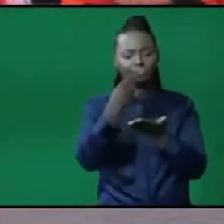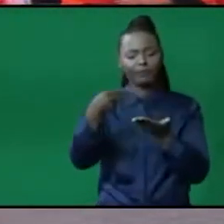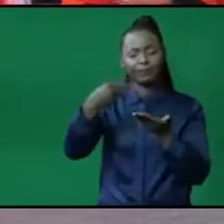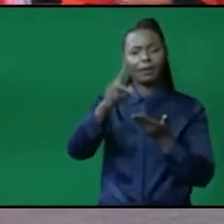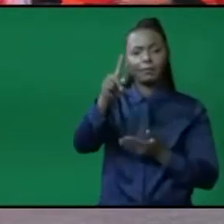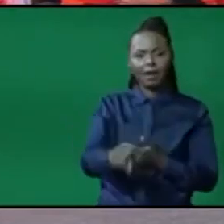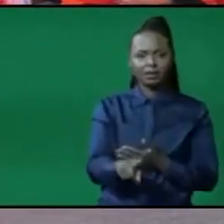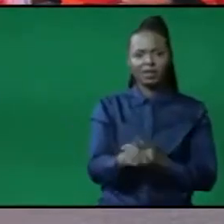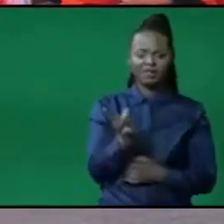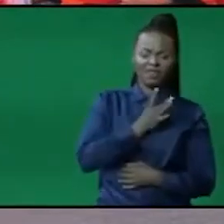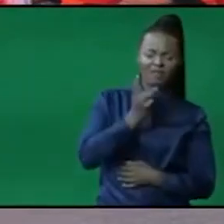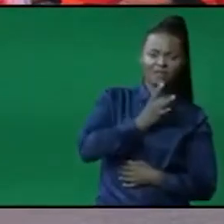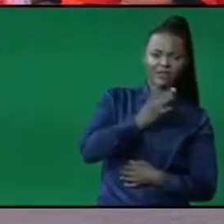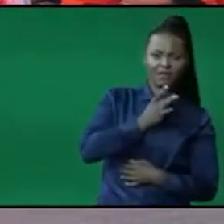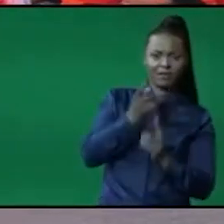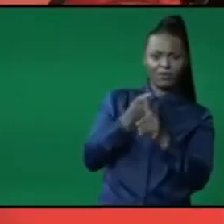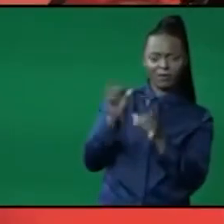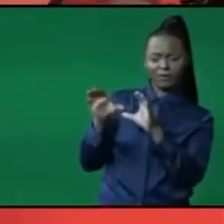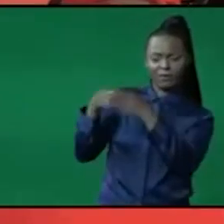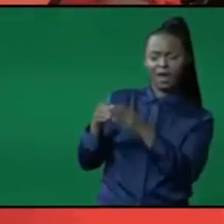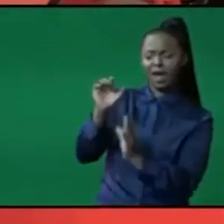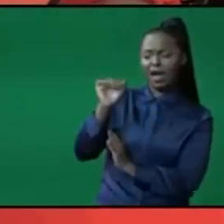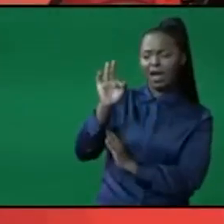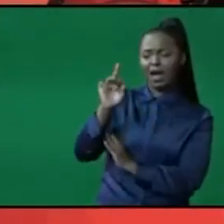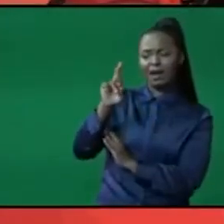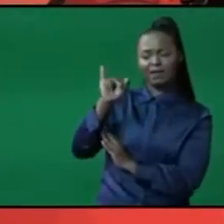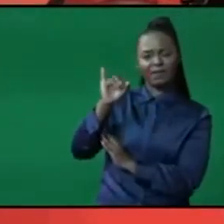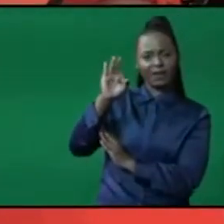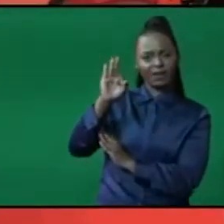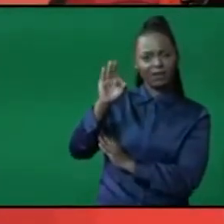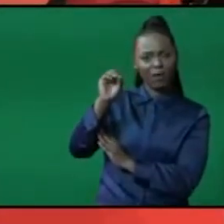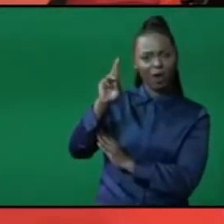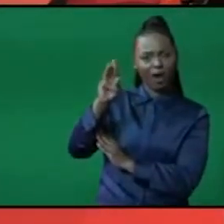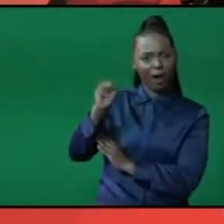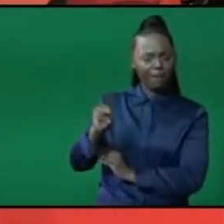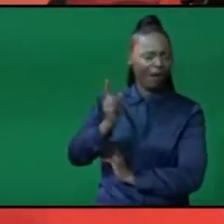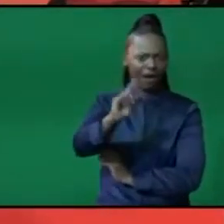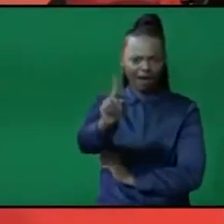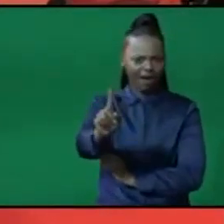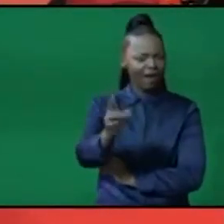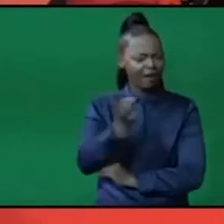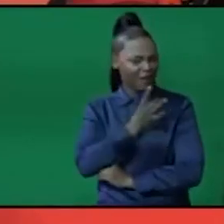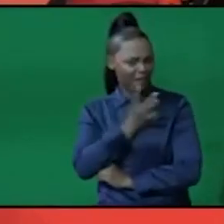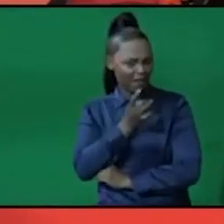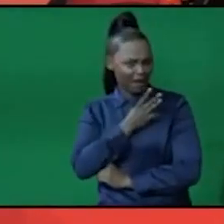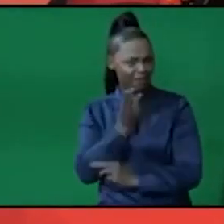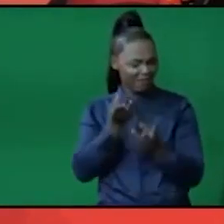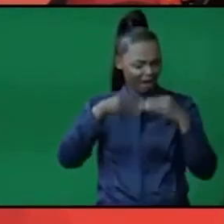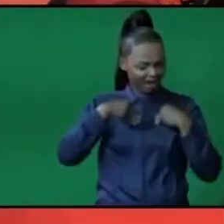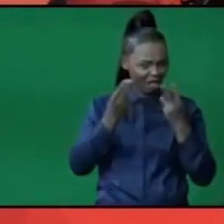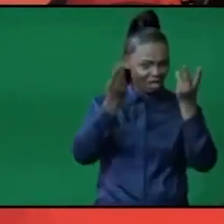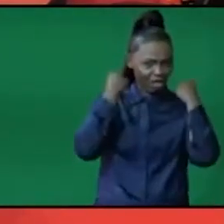to be threatened by AfriForum. We are not going to be threatened by anyone who was